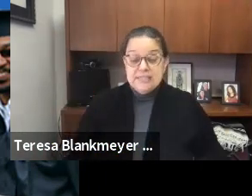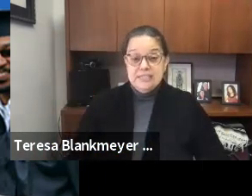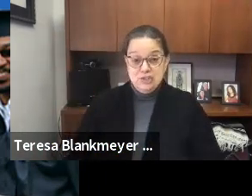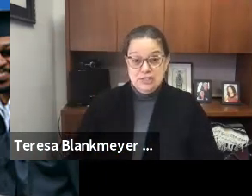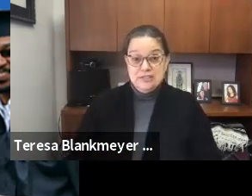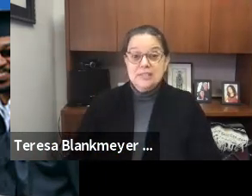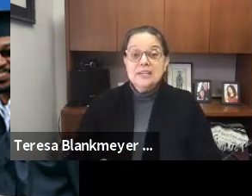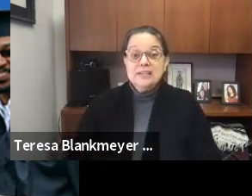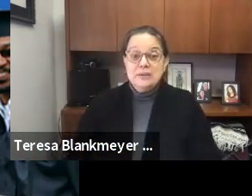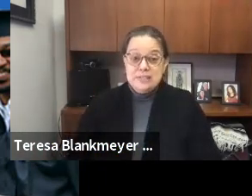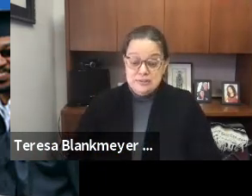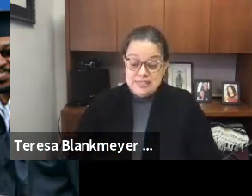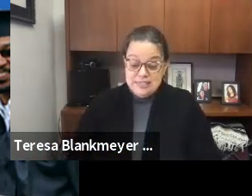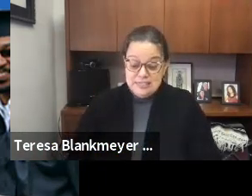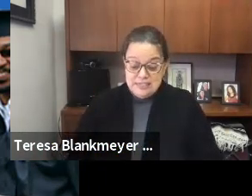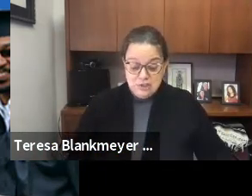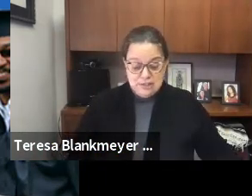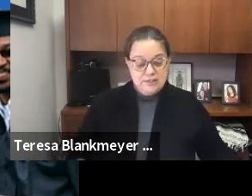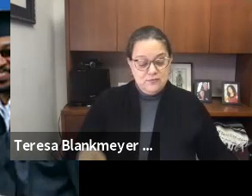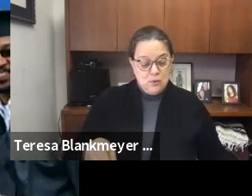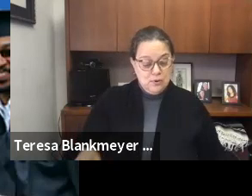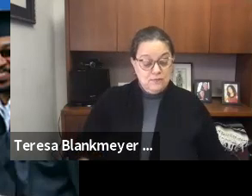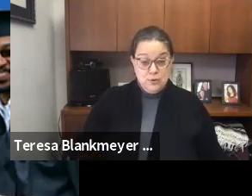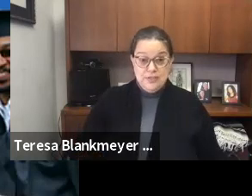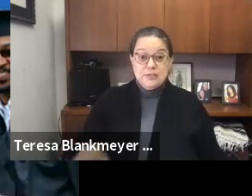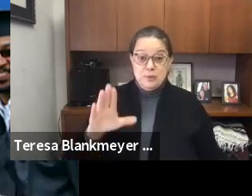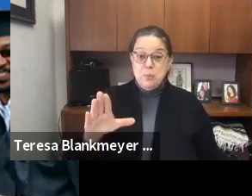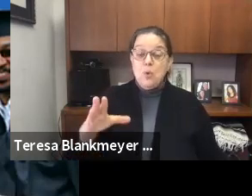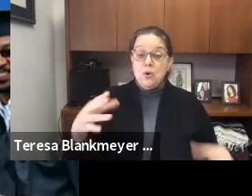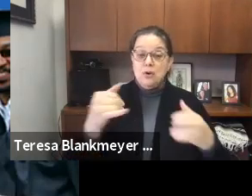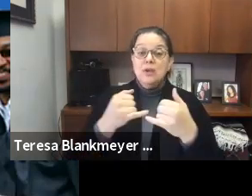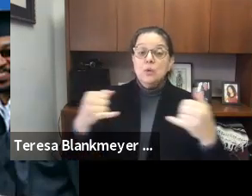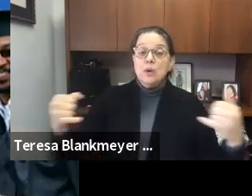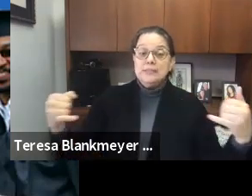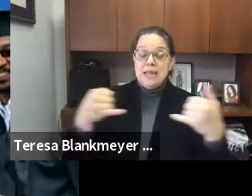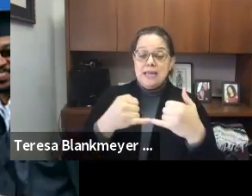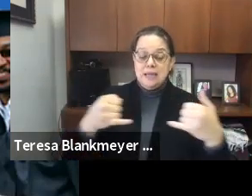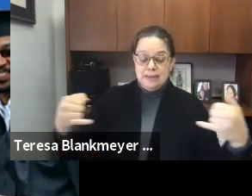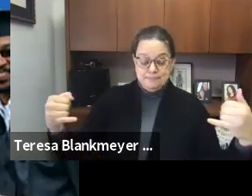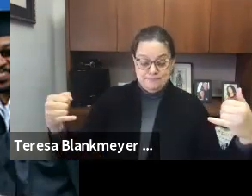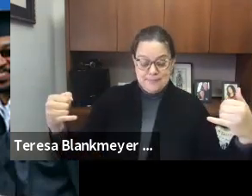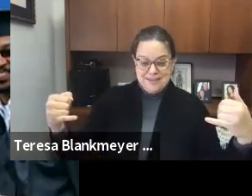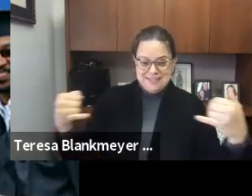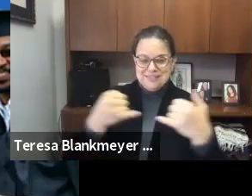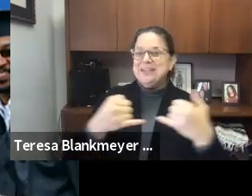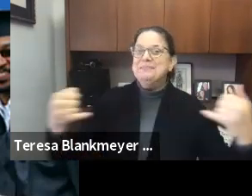serious conditions. Now, serious conditions for this report was a,